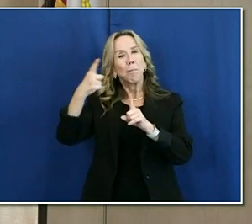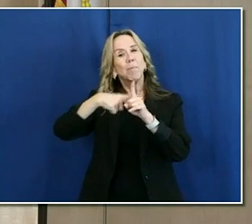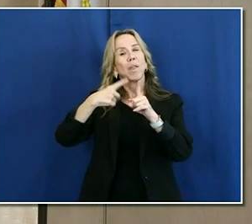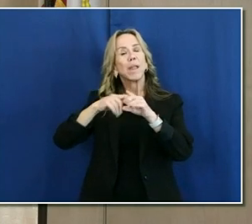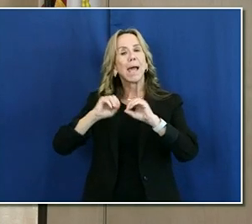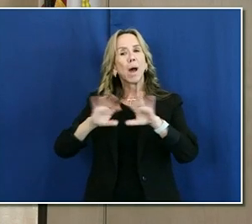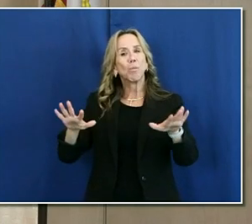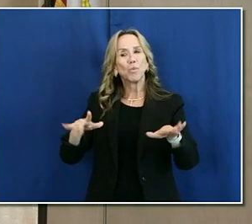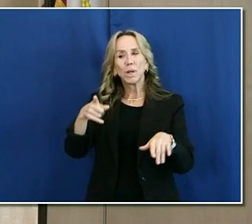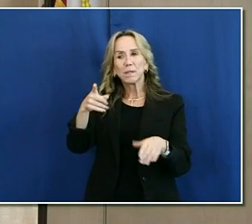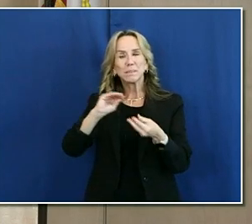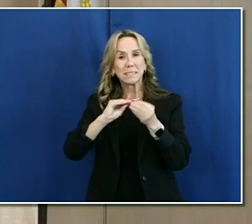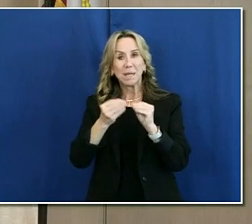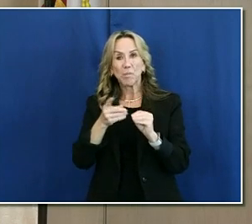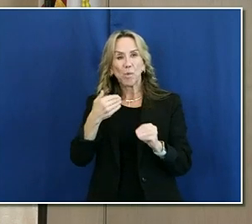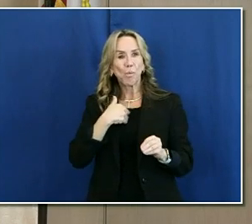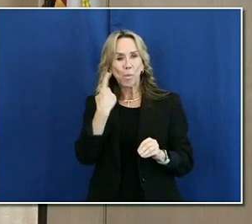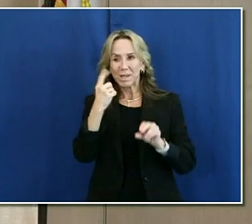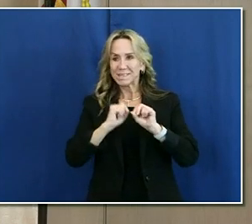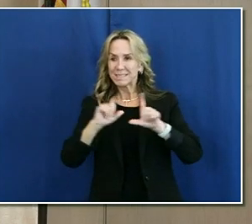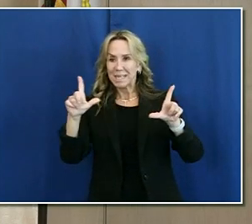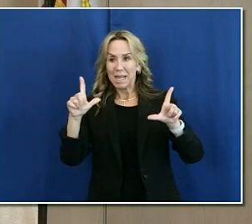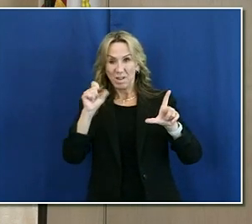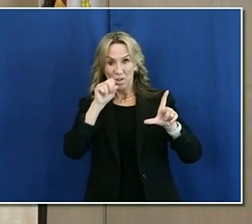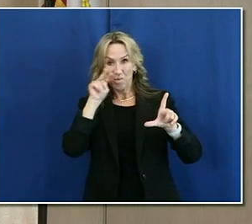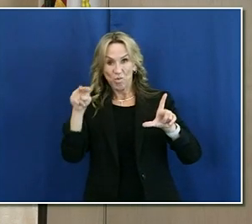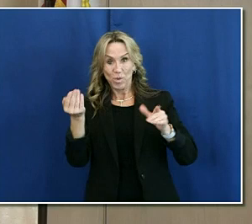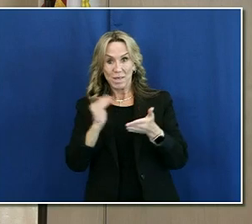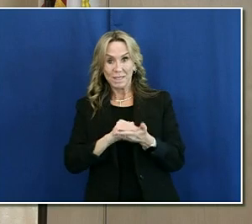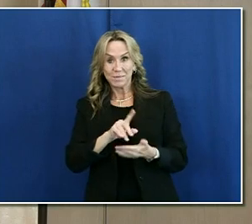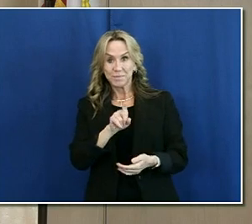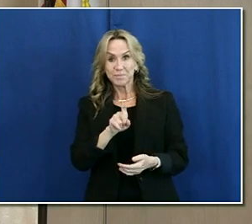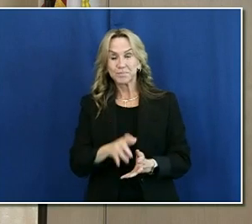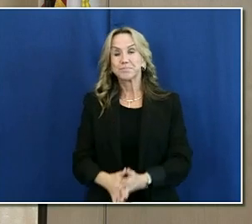outbreaks, we have a slide that shows that.